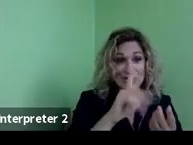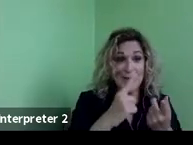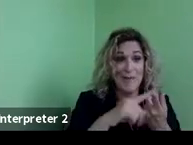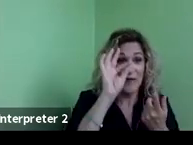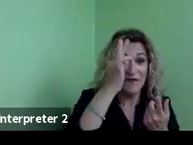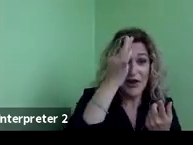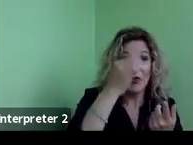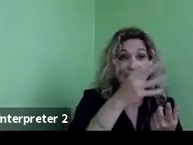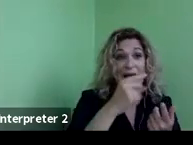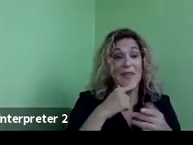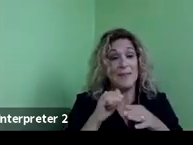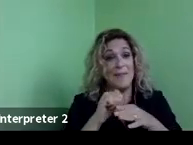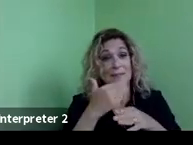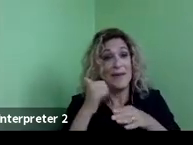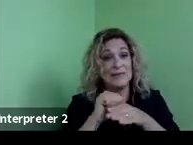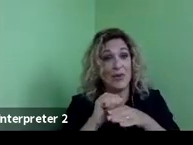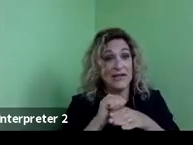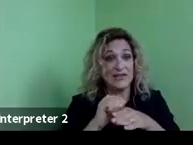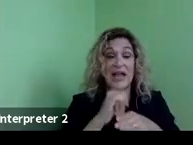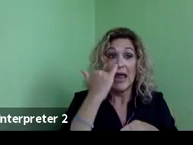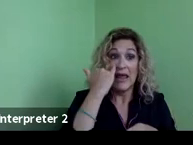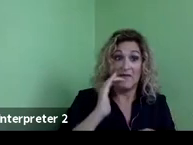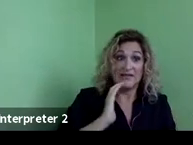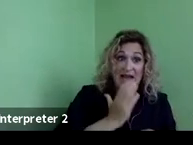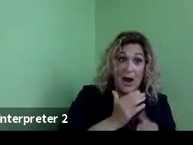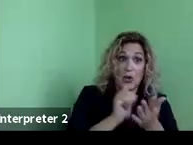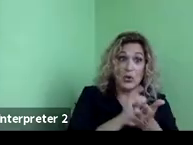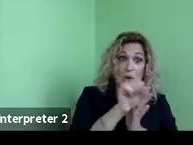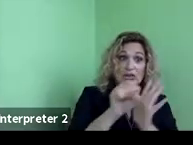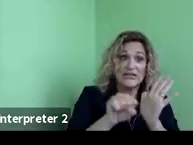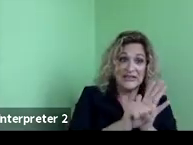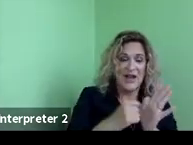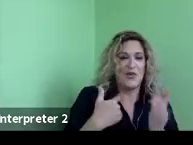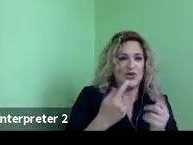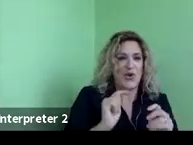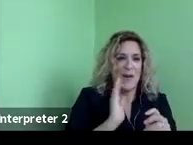specific, we'll do our best to answer as well. Thank you, Corbin, for